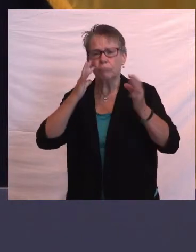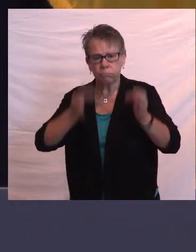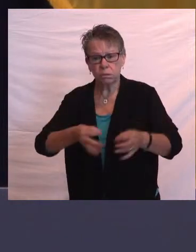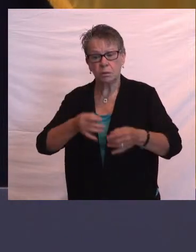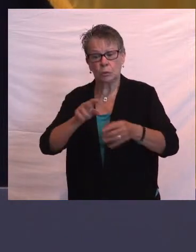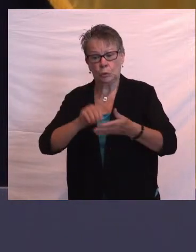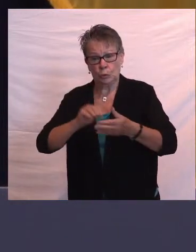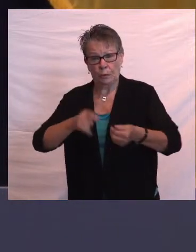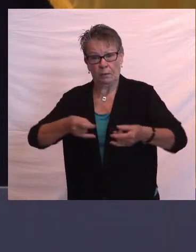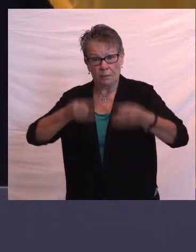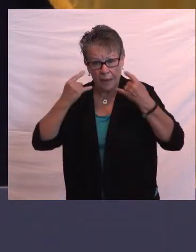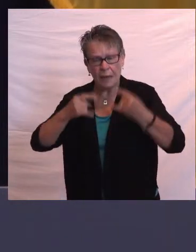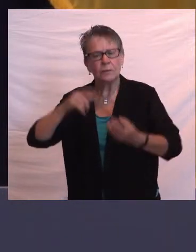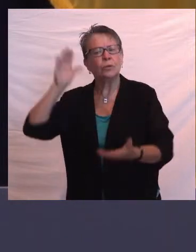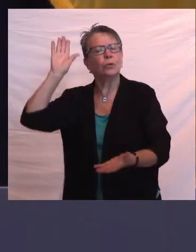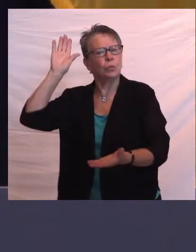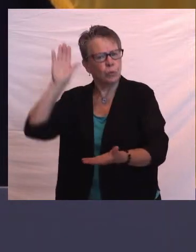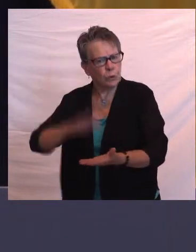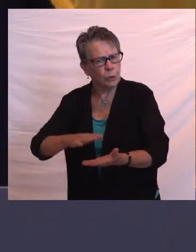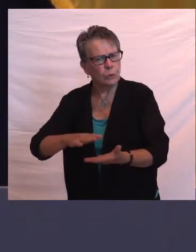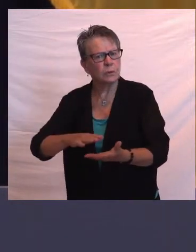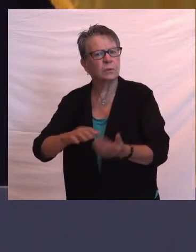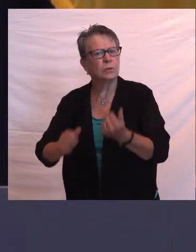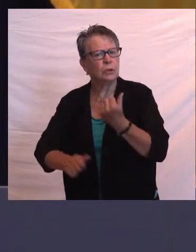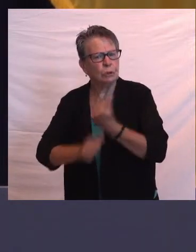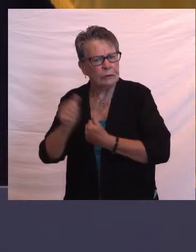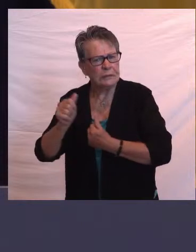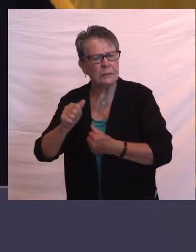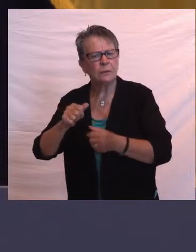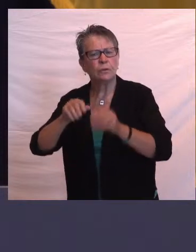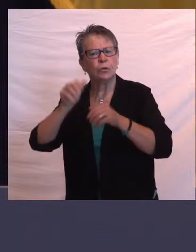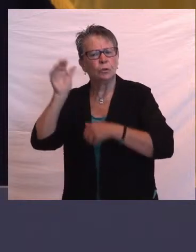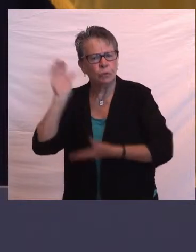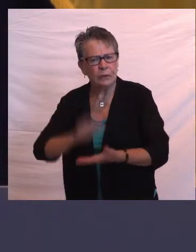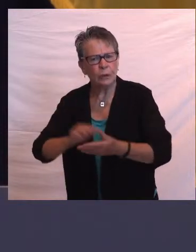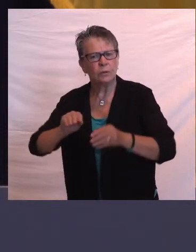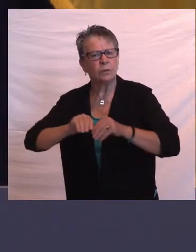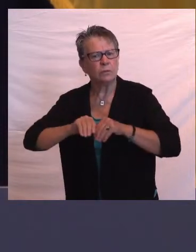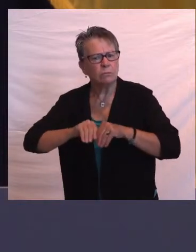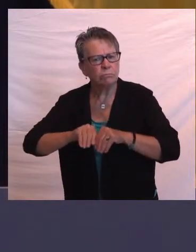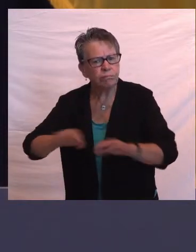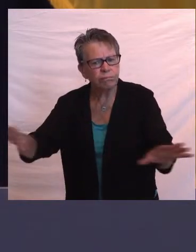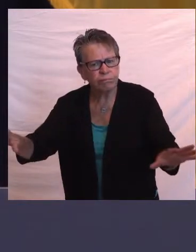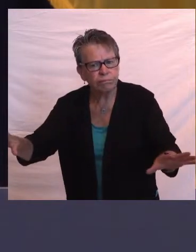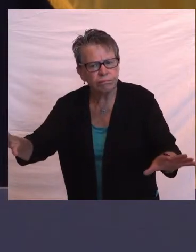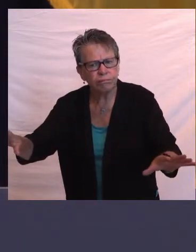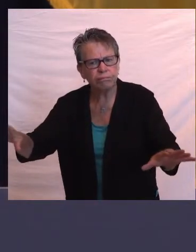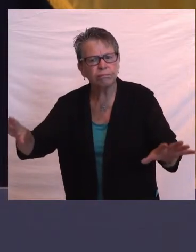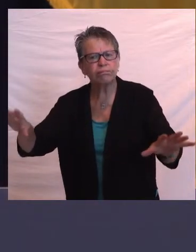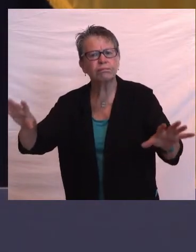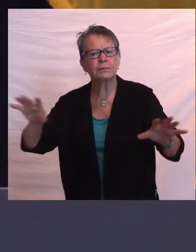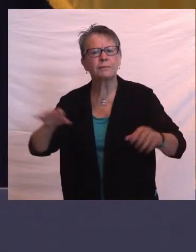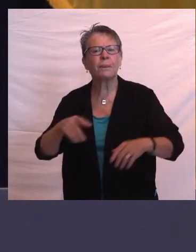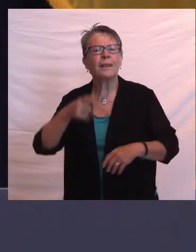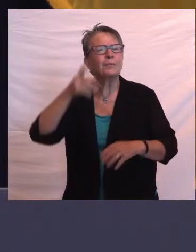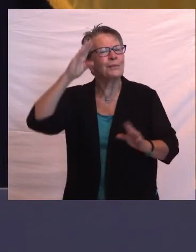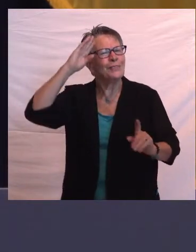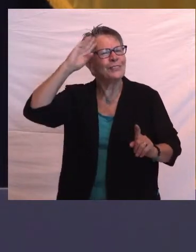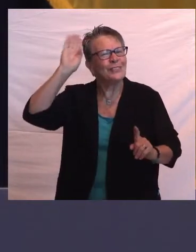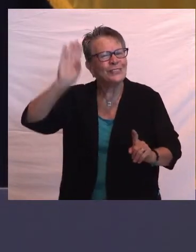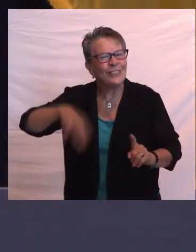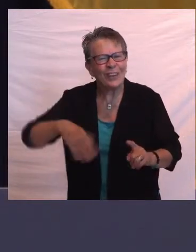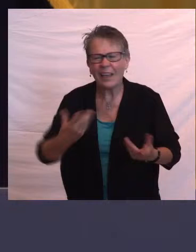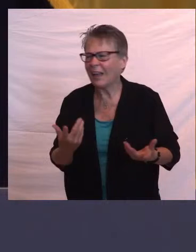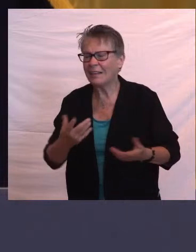dangerous bacteria on the surface of the mask. I think, Dr. Tan, this is maybe where you're going to get your money's worth. You're helping me out